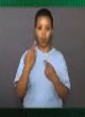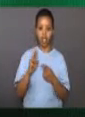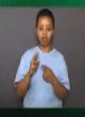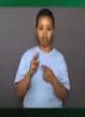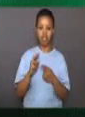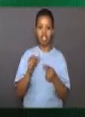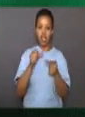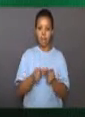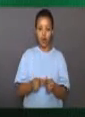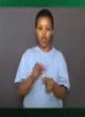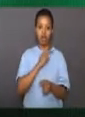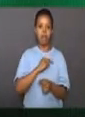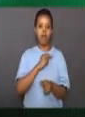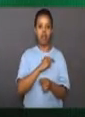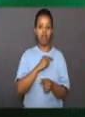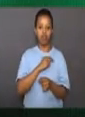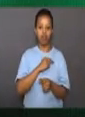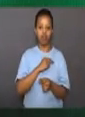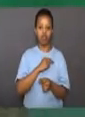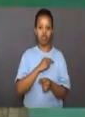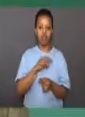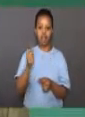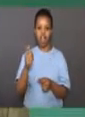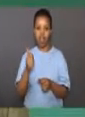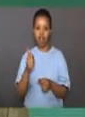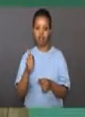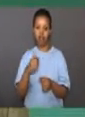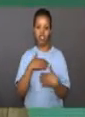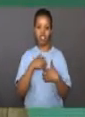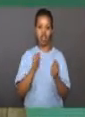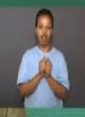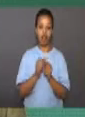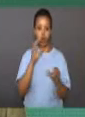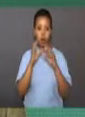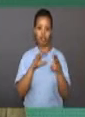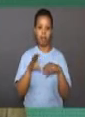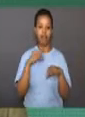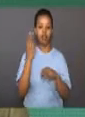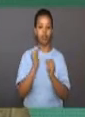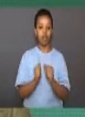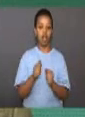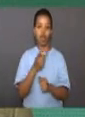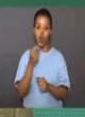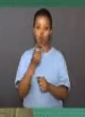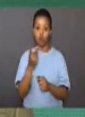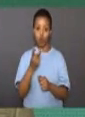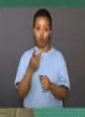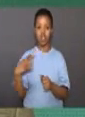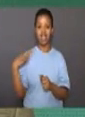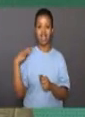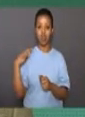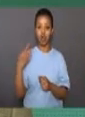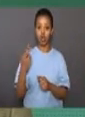fixed action pattern in the other animal. The interaction of the two